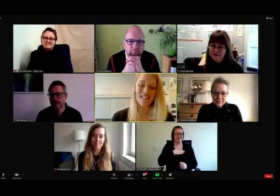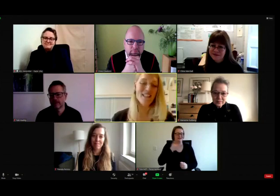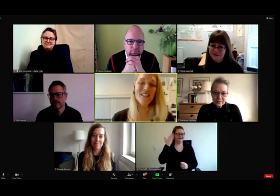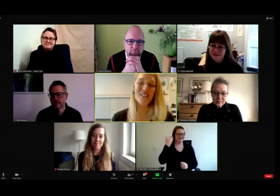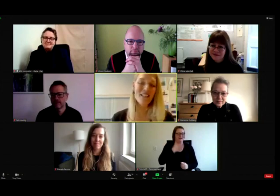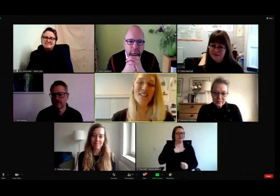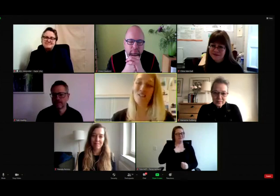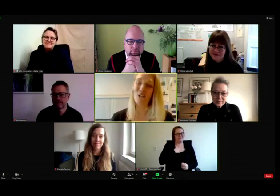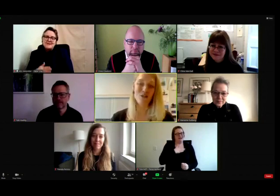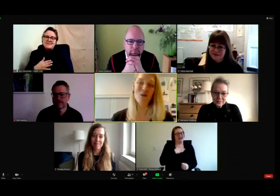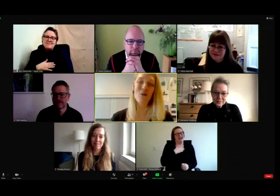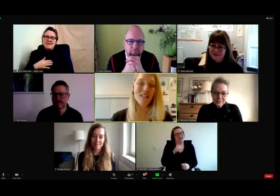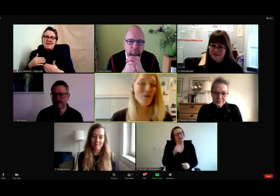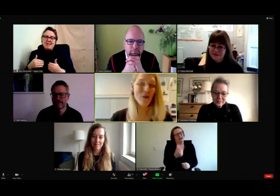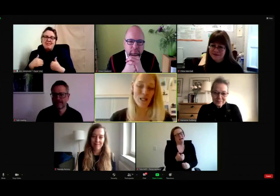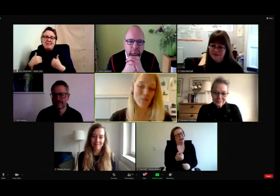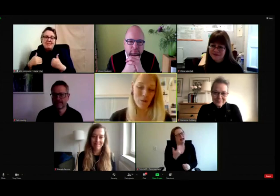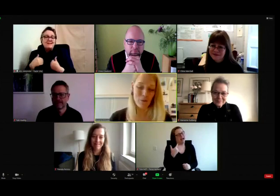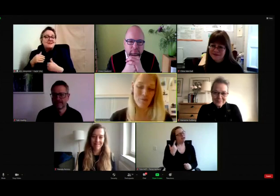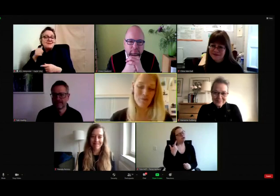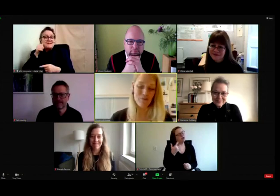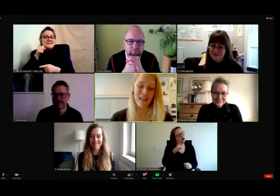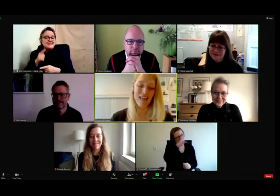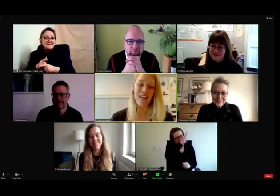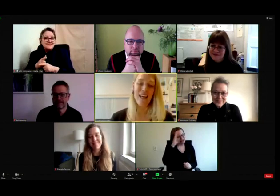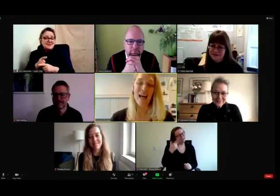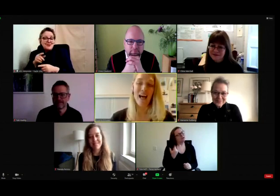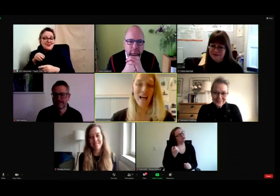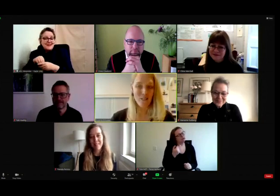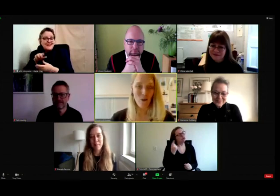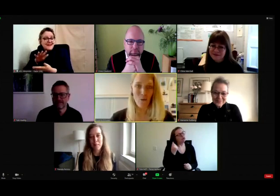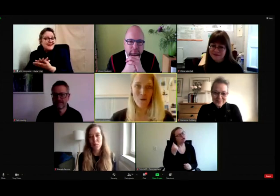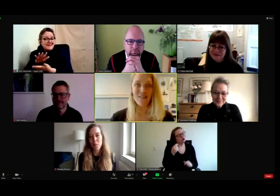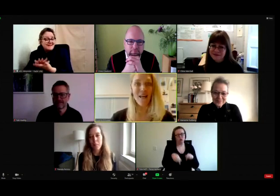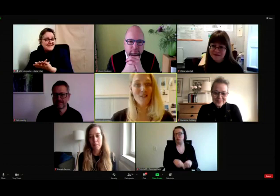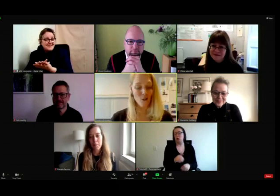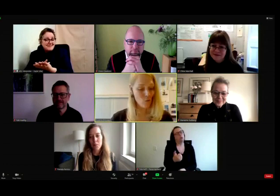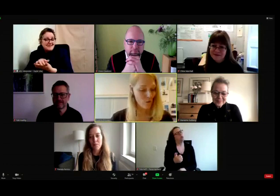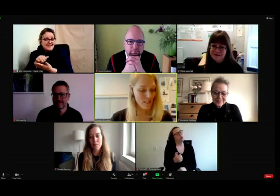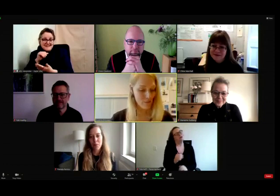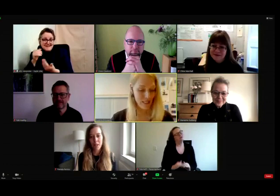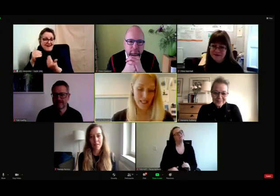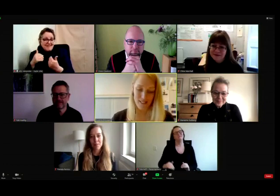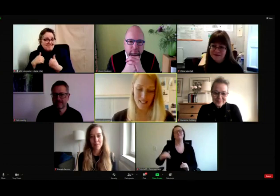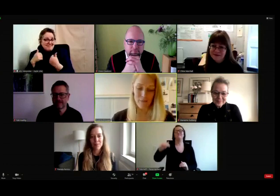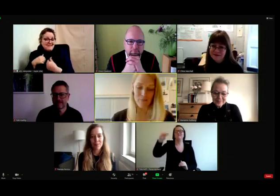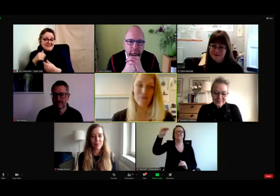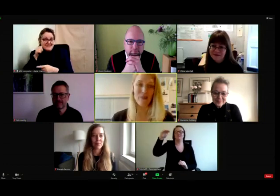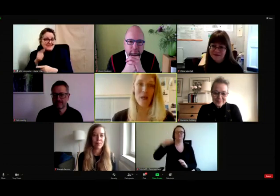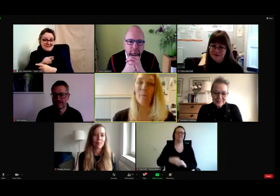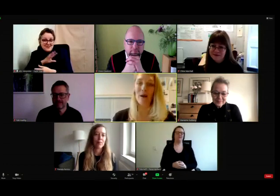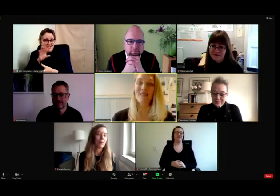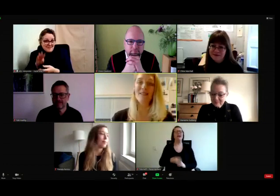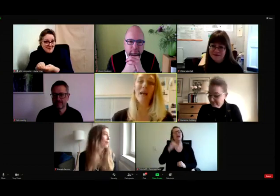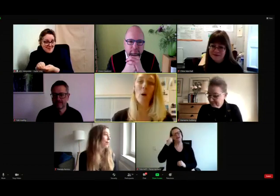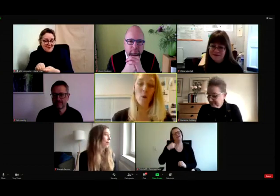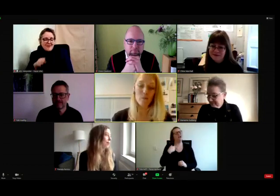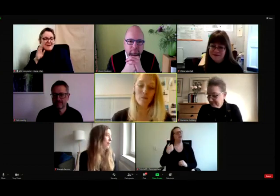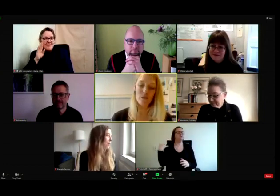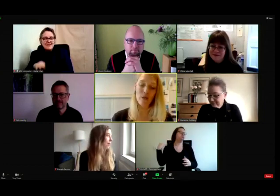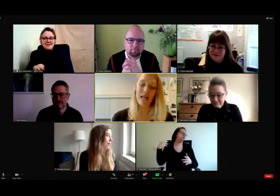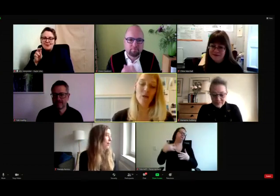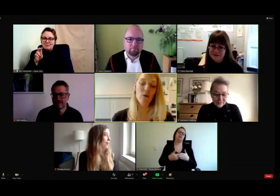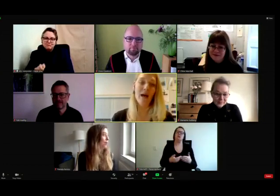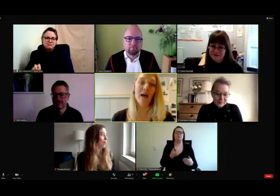academic sister is not so little anymore. I know it has not always been easy, but